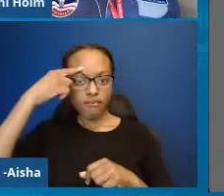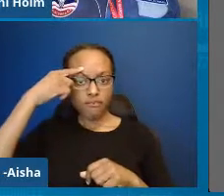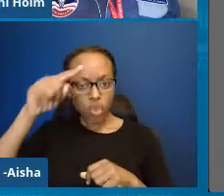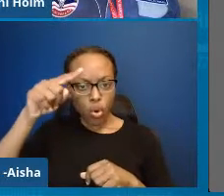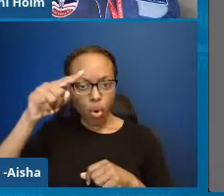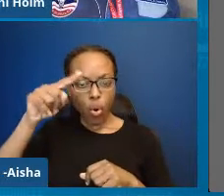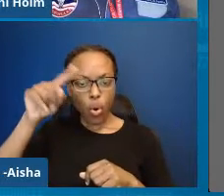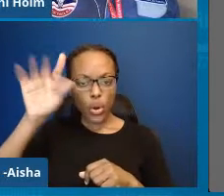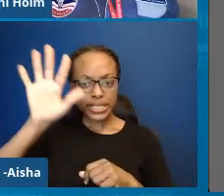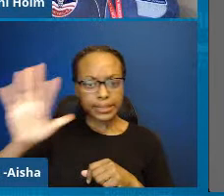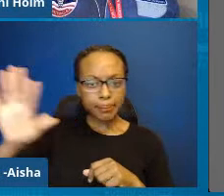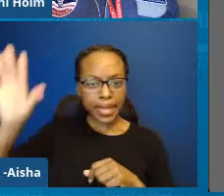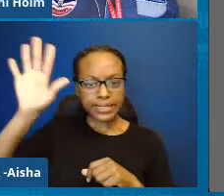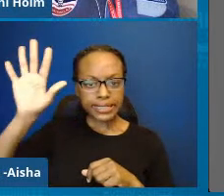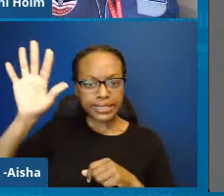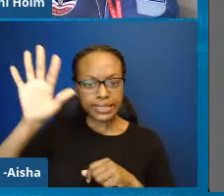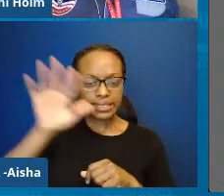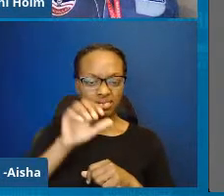that, space?